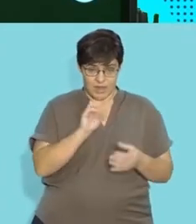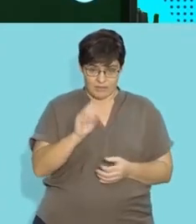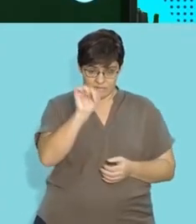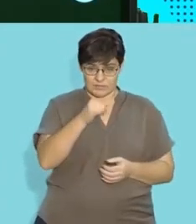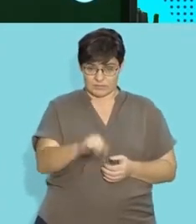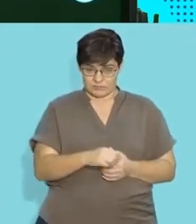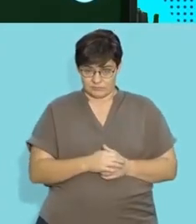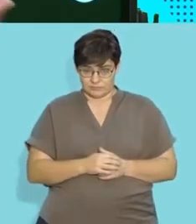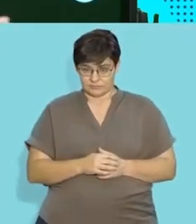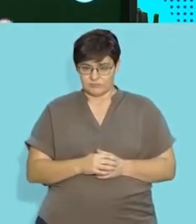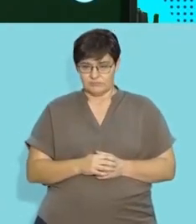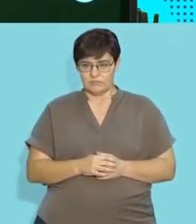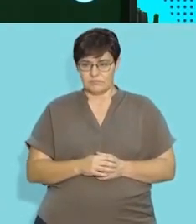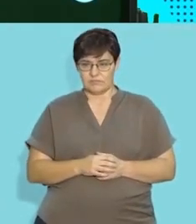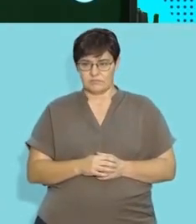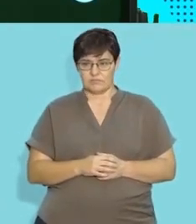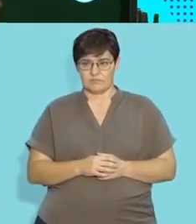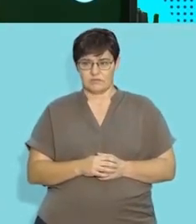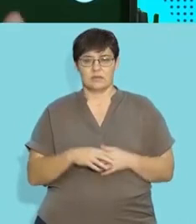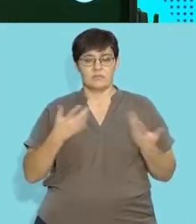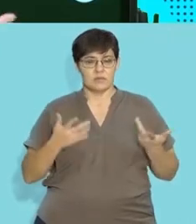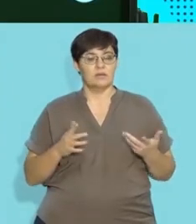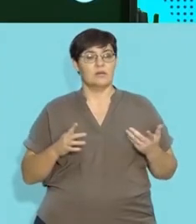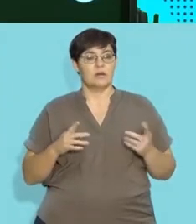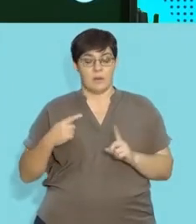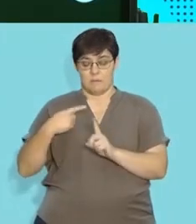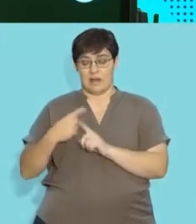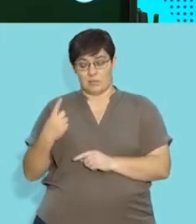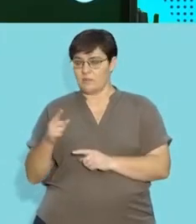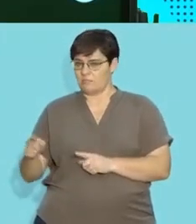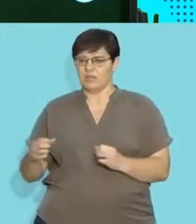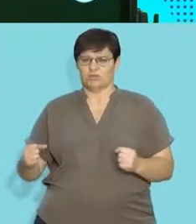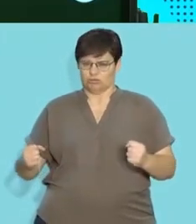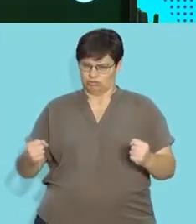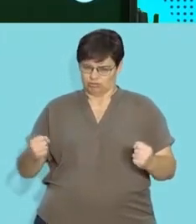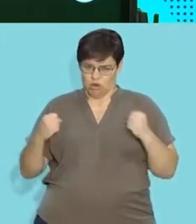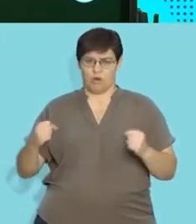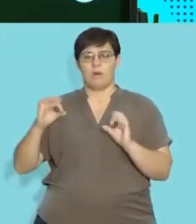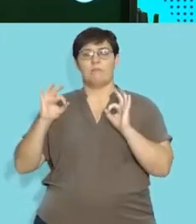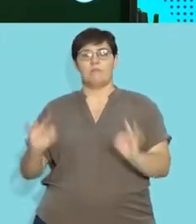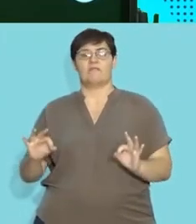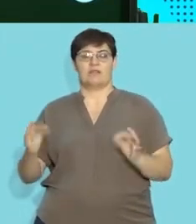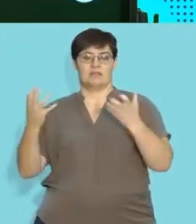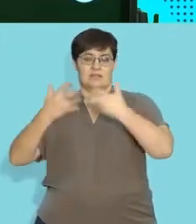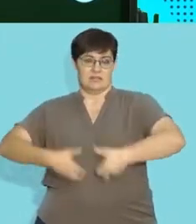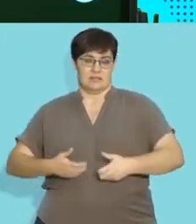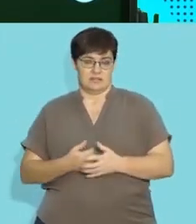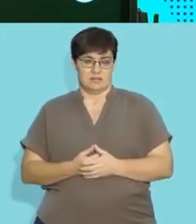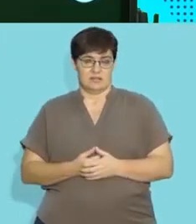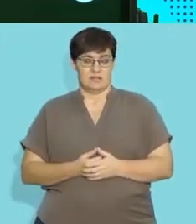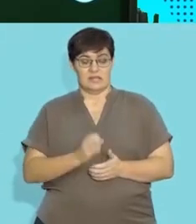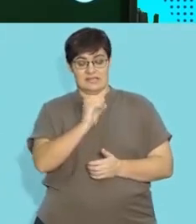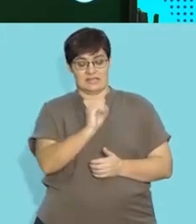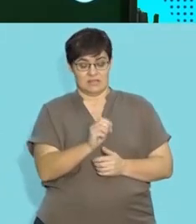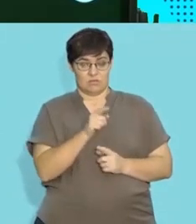correlation of 1 implies there's a perfect correlation. That's the strength of correlation. A 0